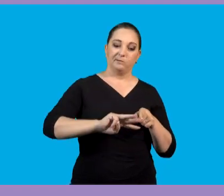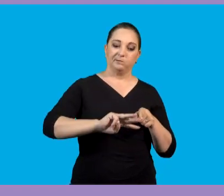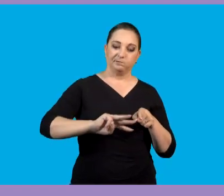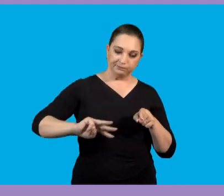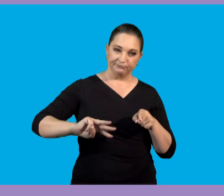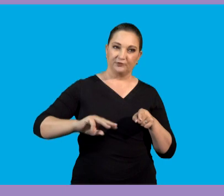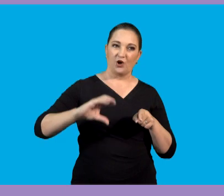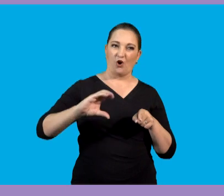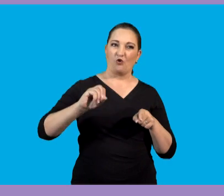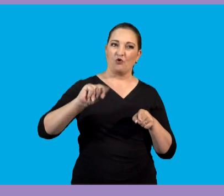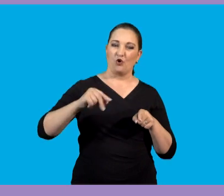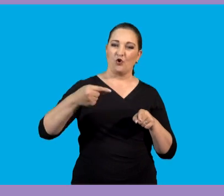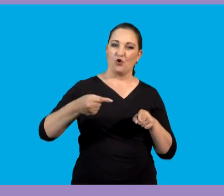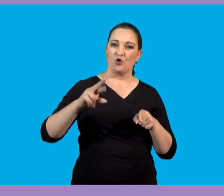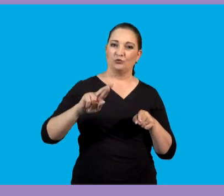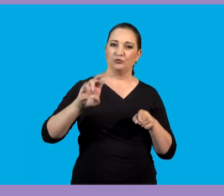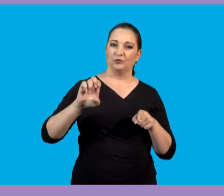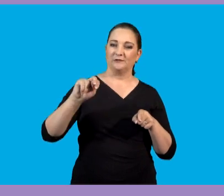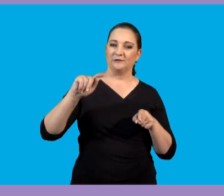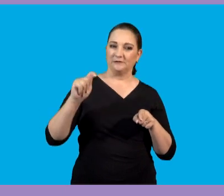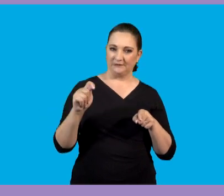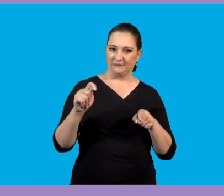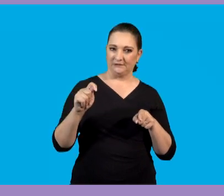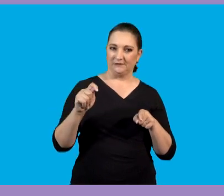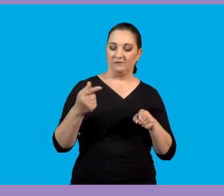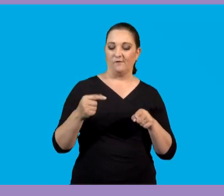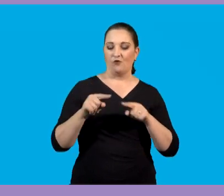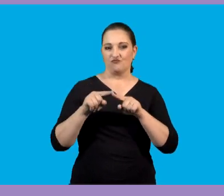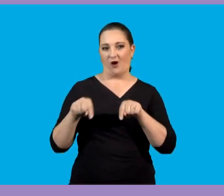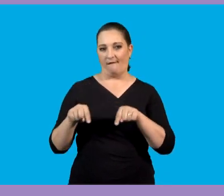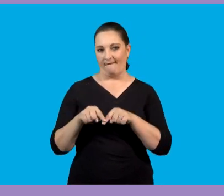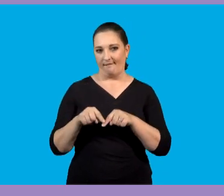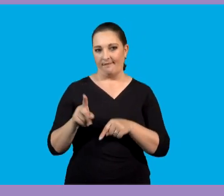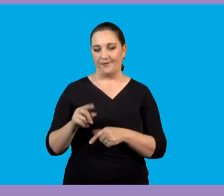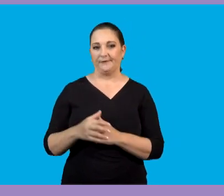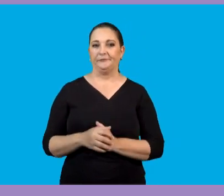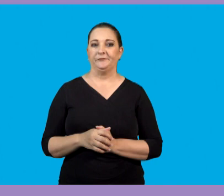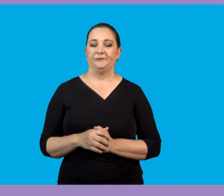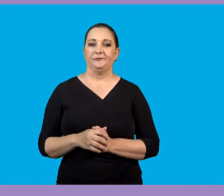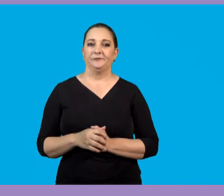will be congruent to triangle